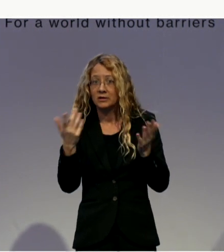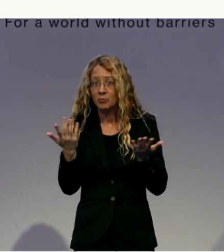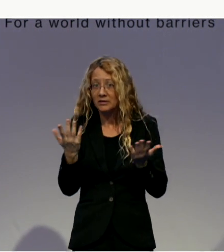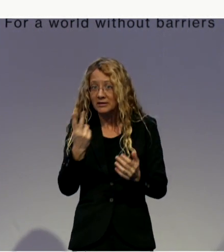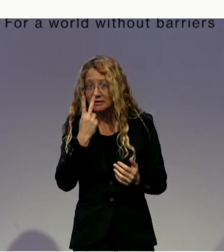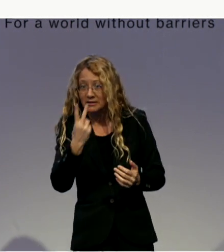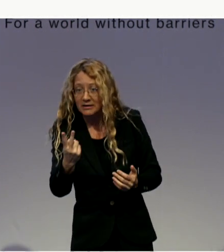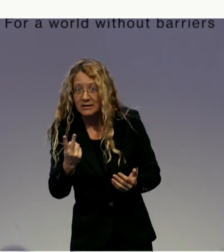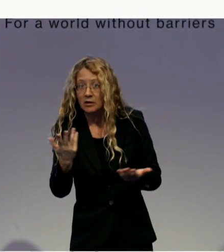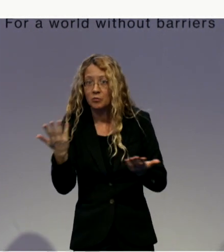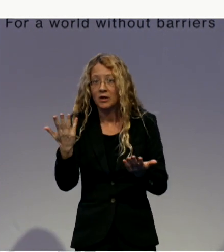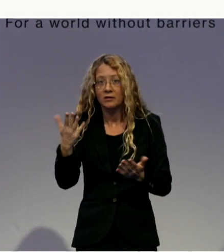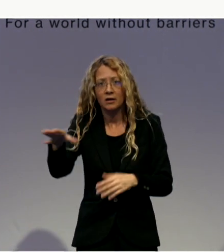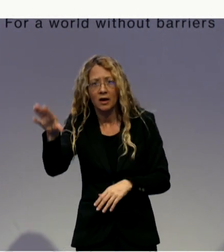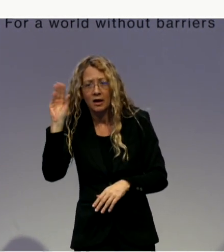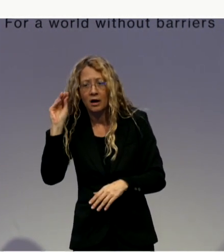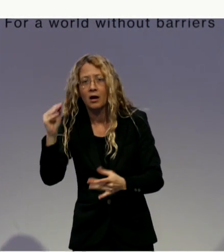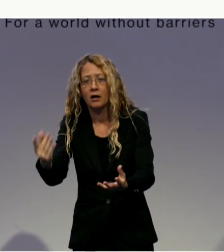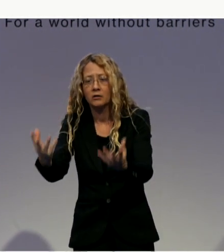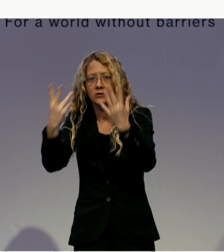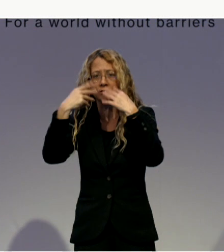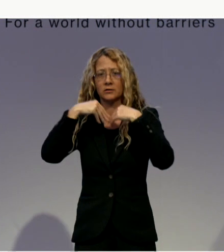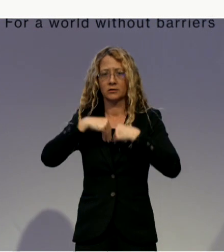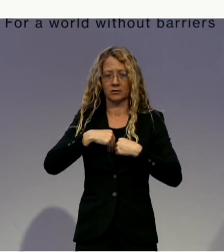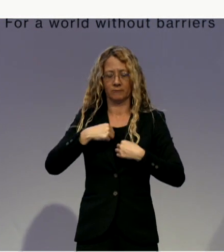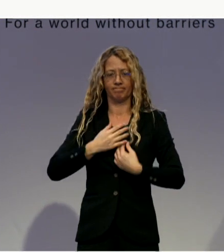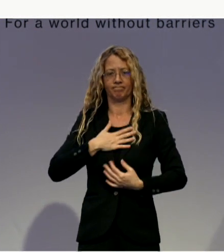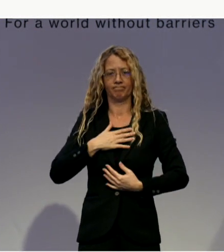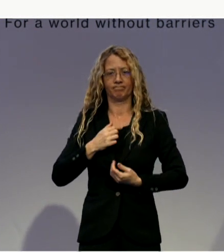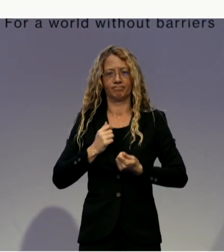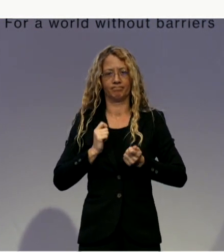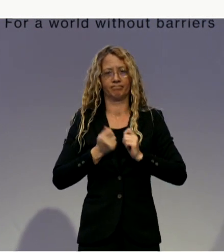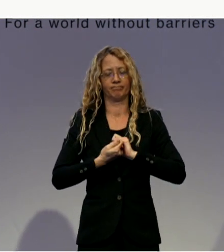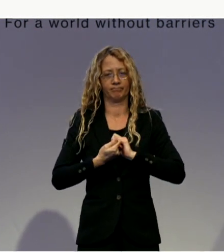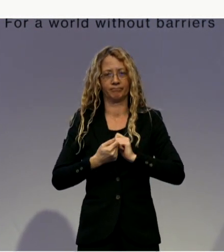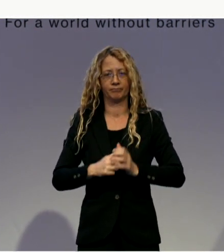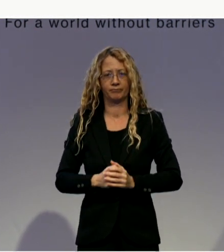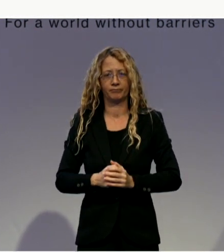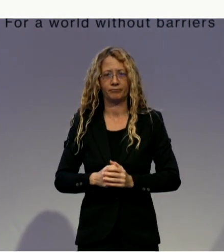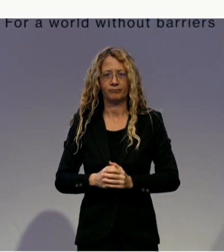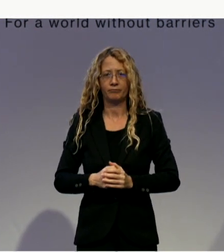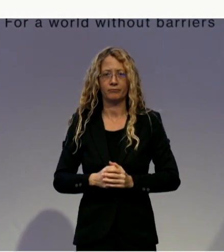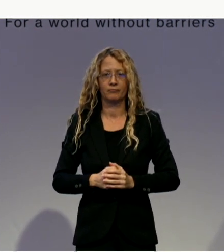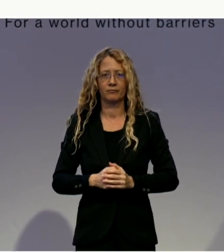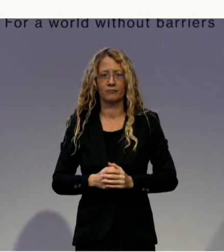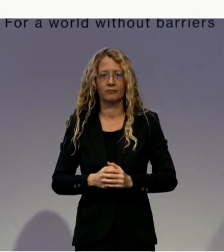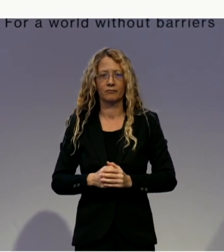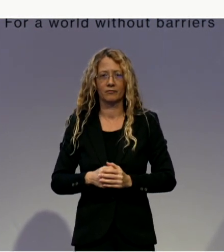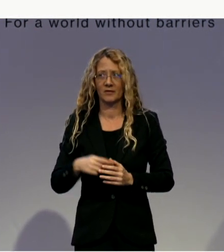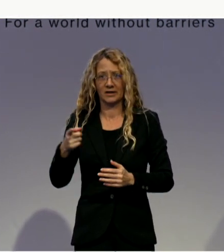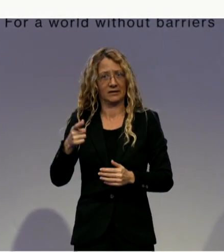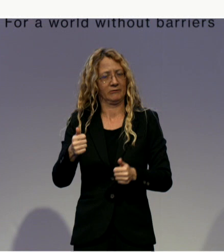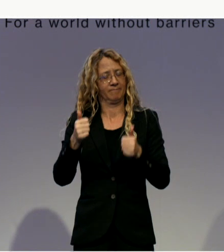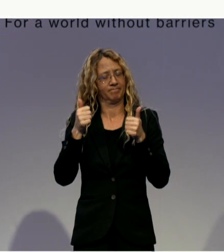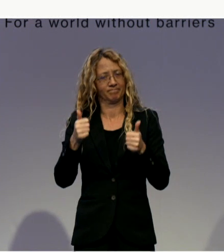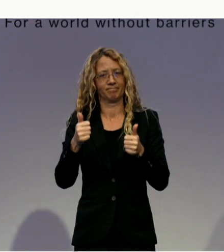So it is the perfect panel to end today about storytelling and about the power